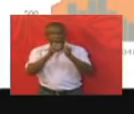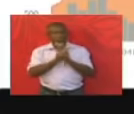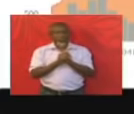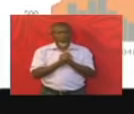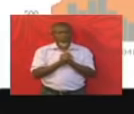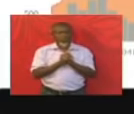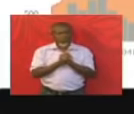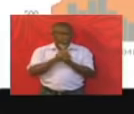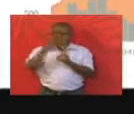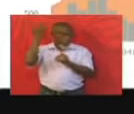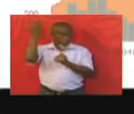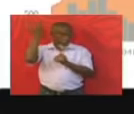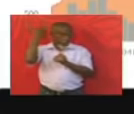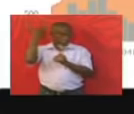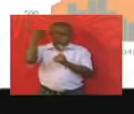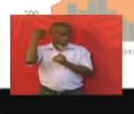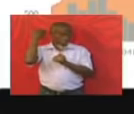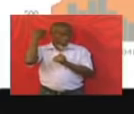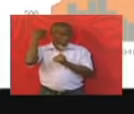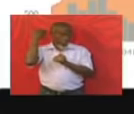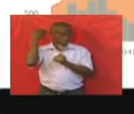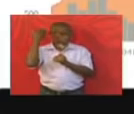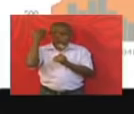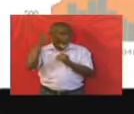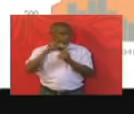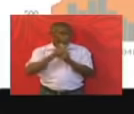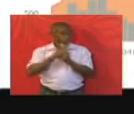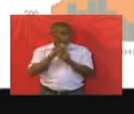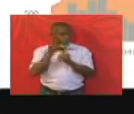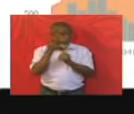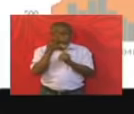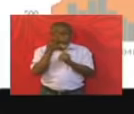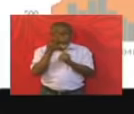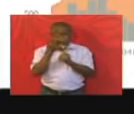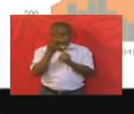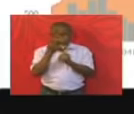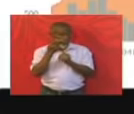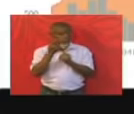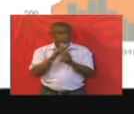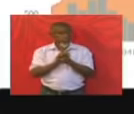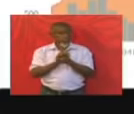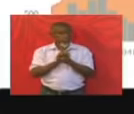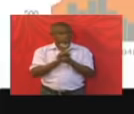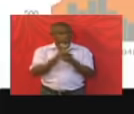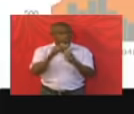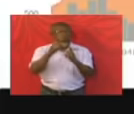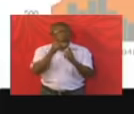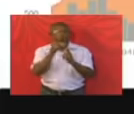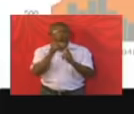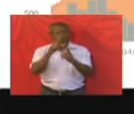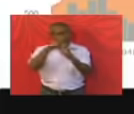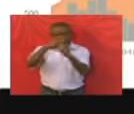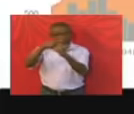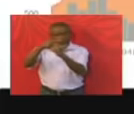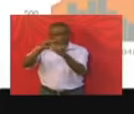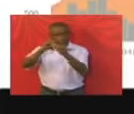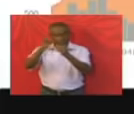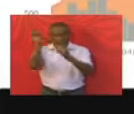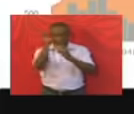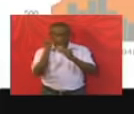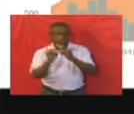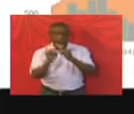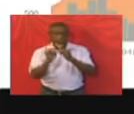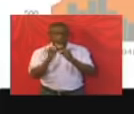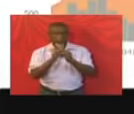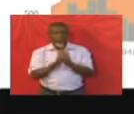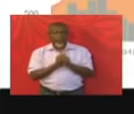the positivity, that is the total number of positives out of every 100 cases that we test for COVID-19. And